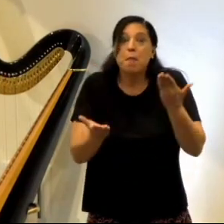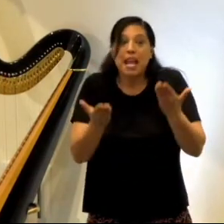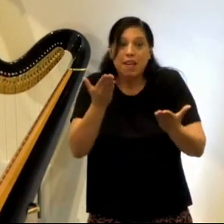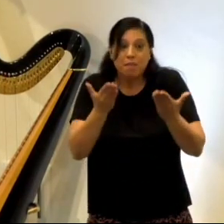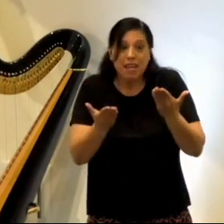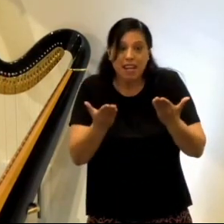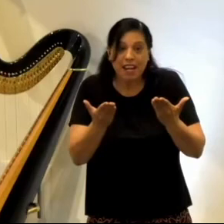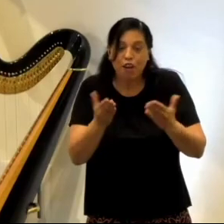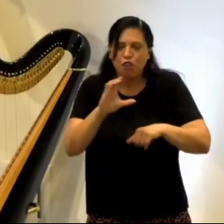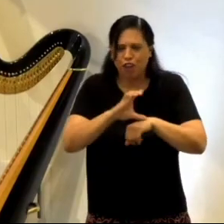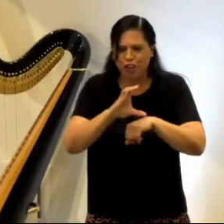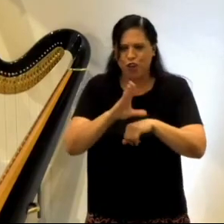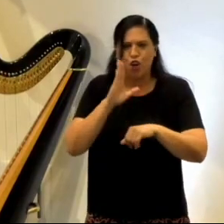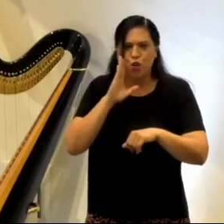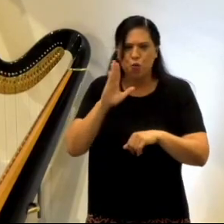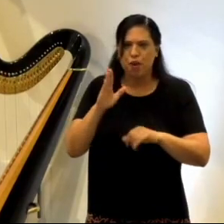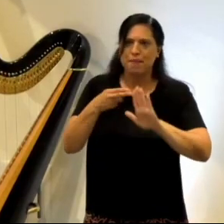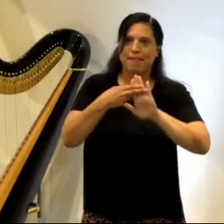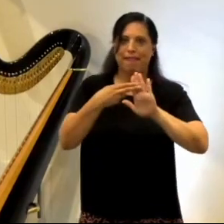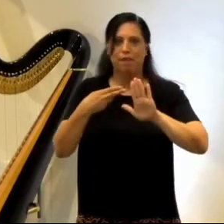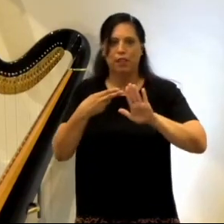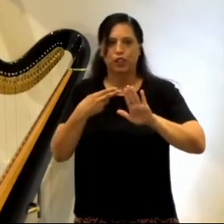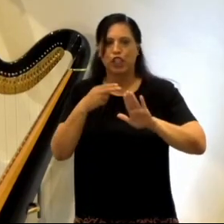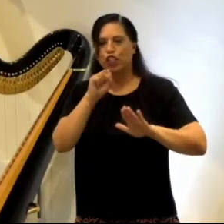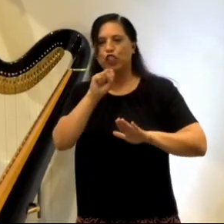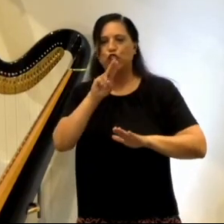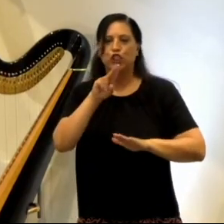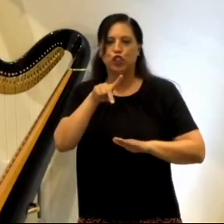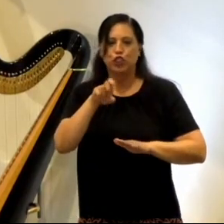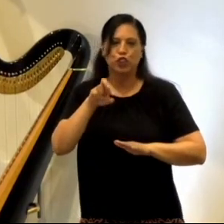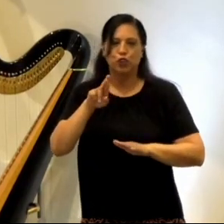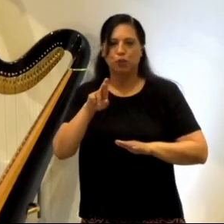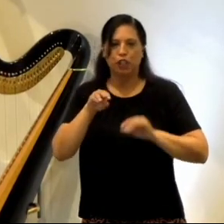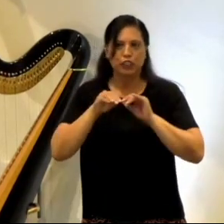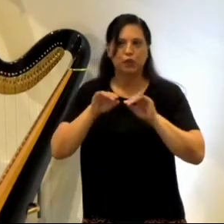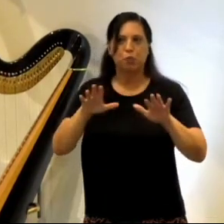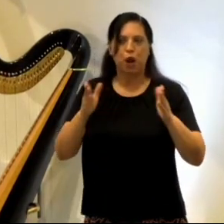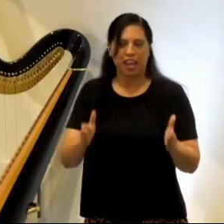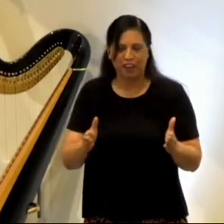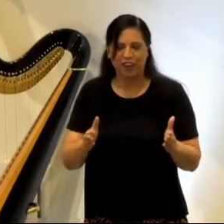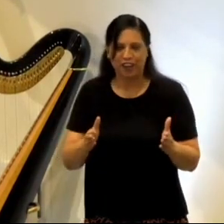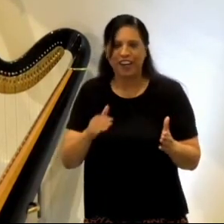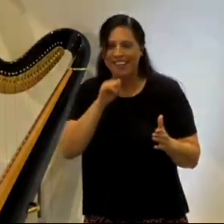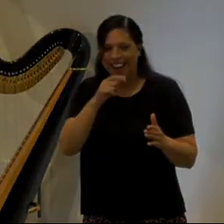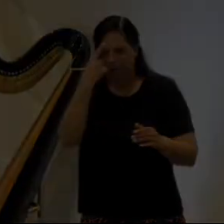spreader, not of the coronavirus, but of the cure for the sin virus, our Savior Jesus. Amen.